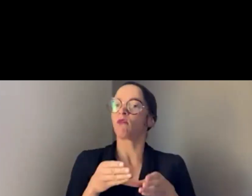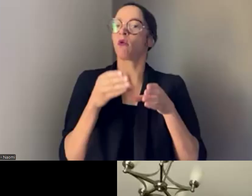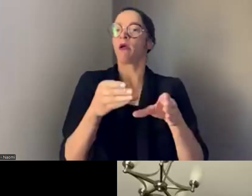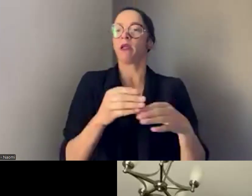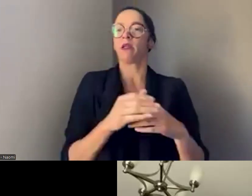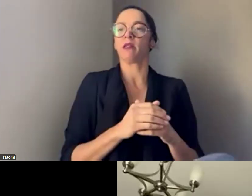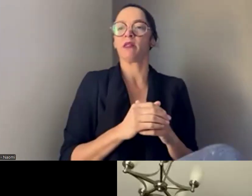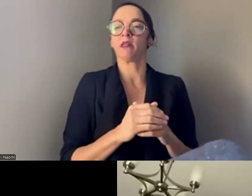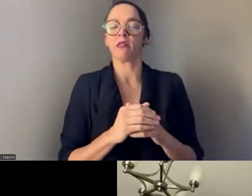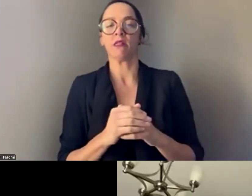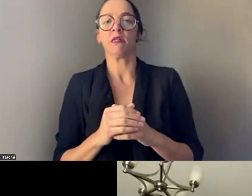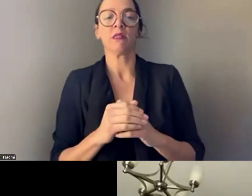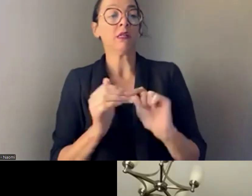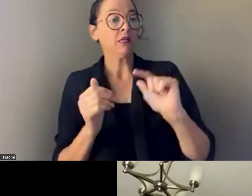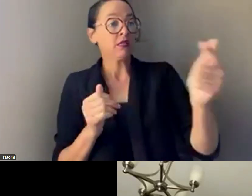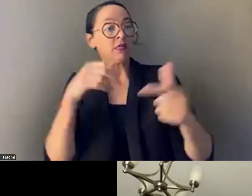me okay?